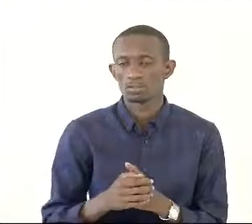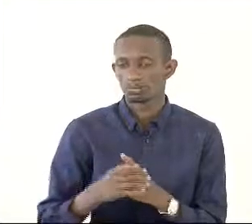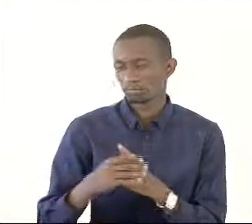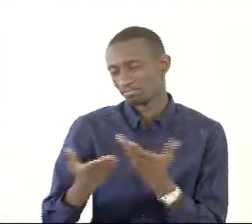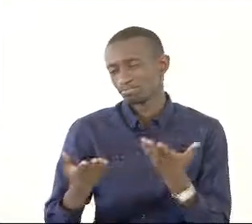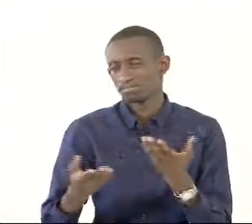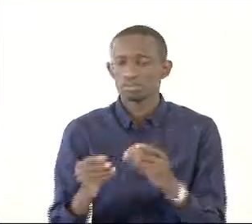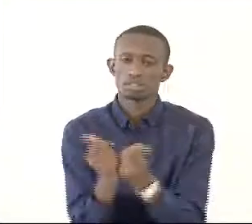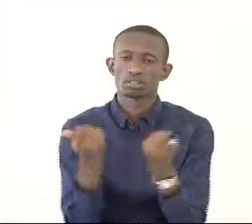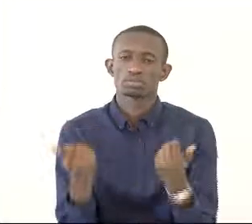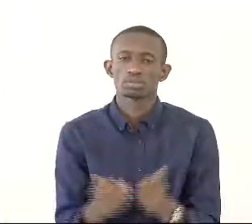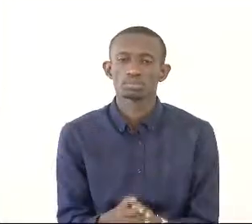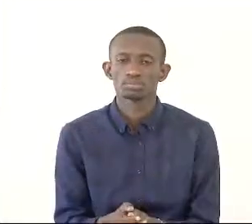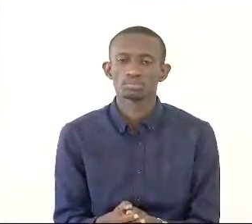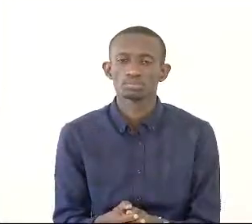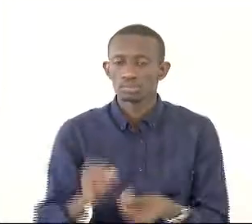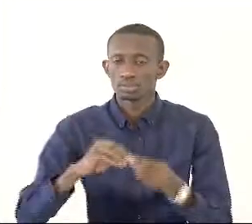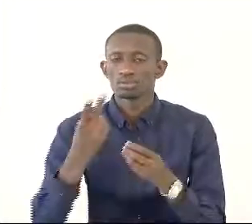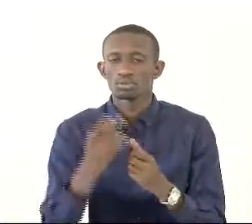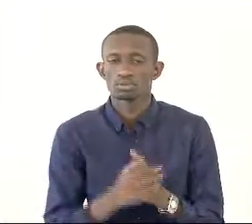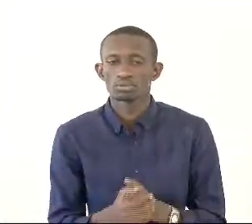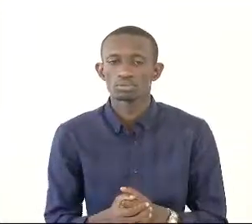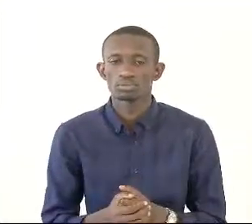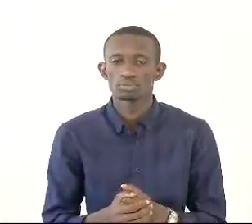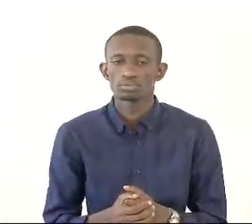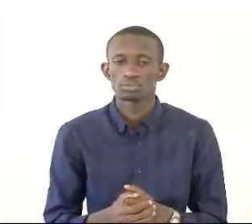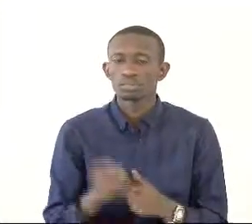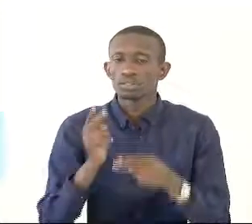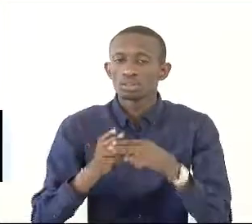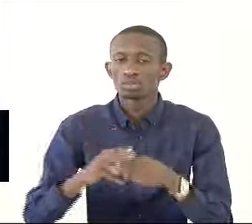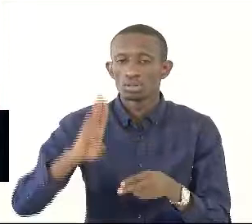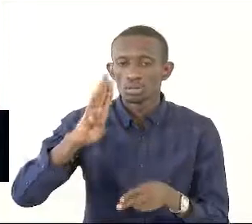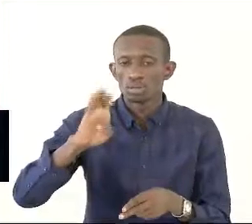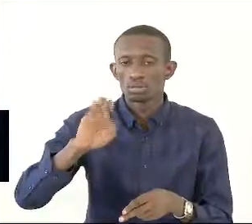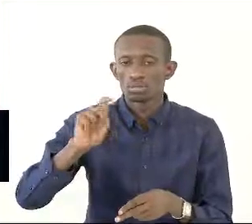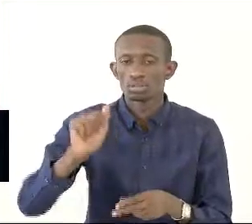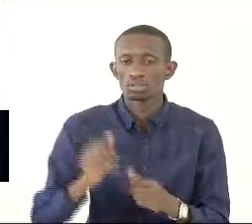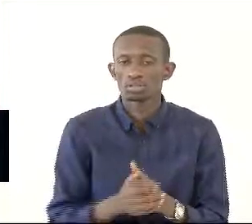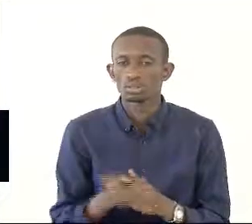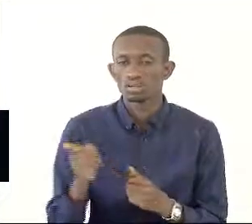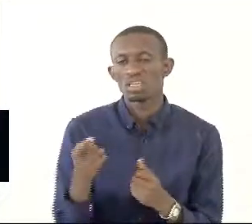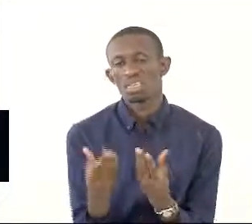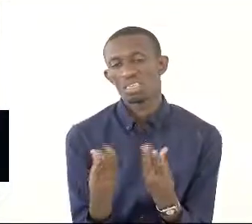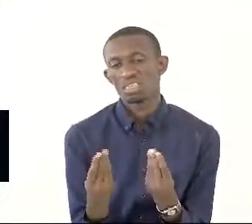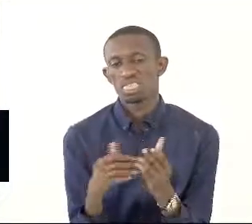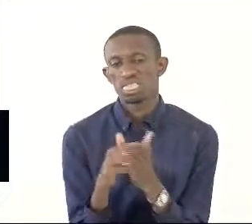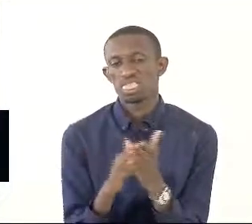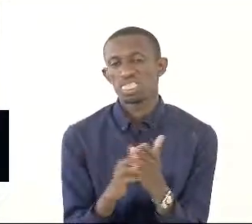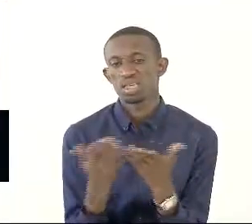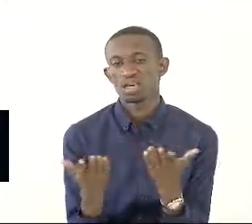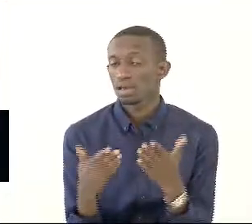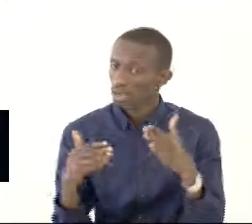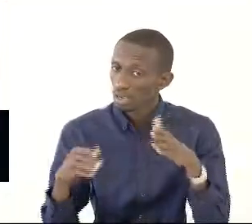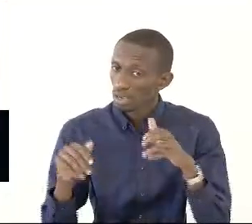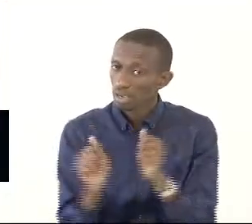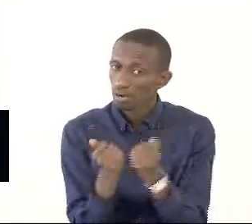cloud chamber. Number two, what we have as beta, they have a weak ionizing effect. And the last one, they